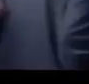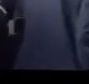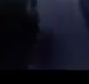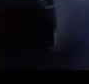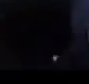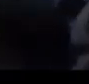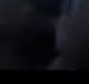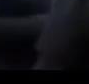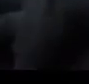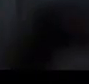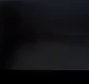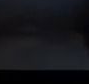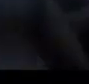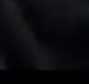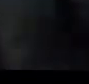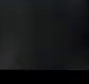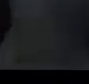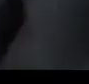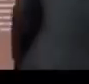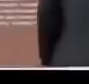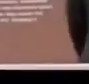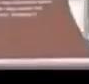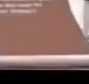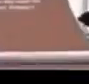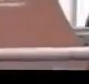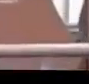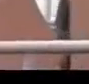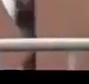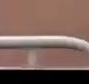salam.